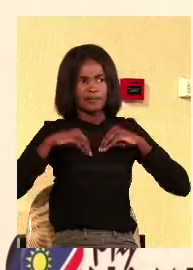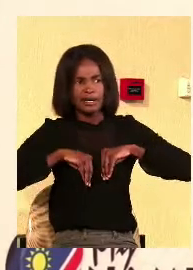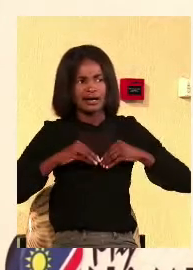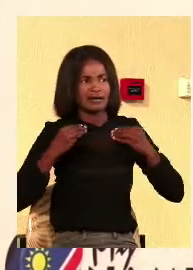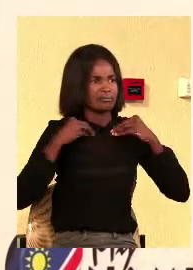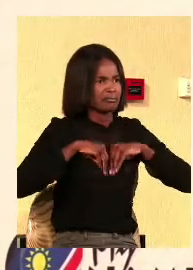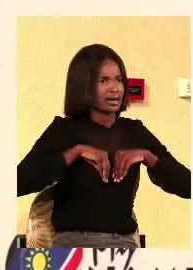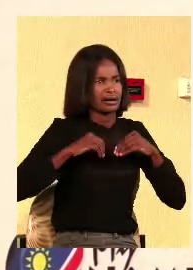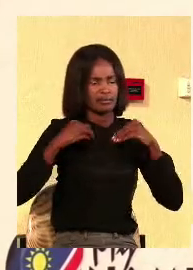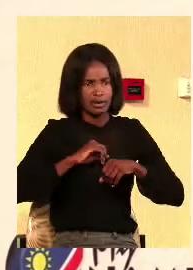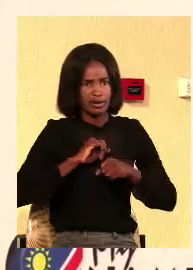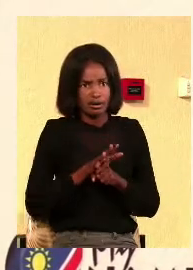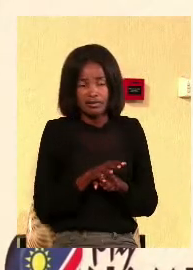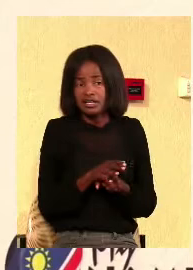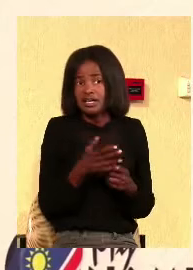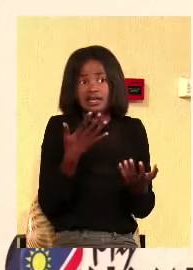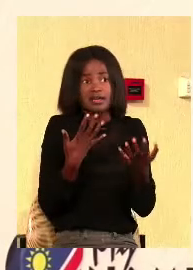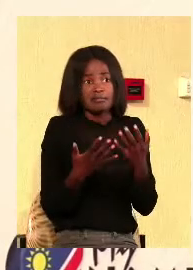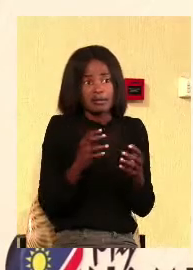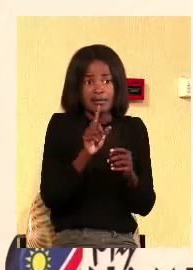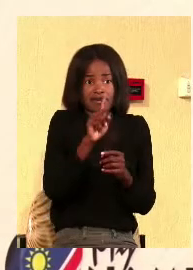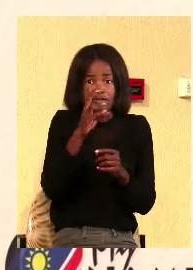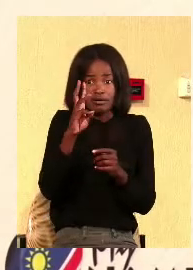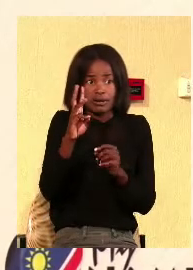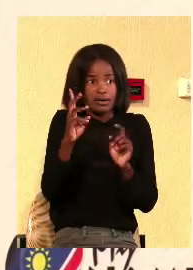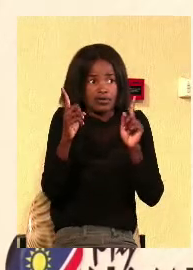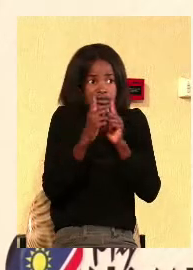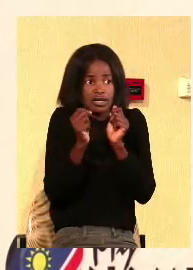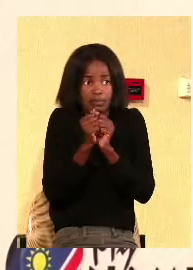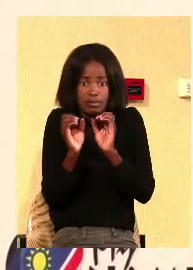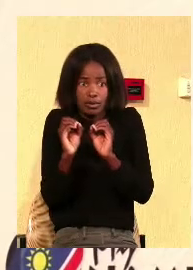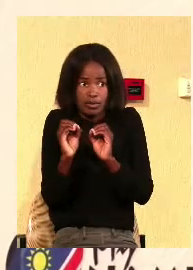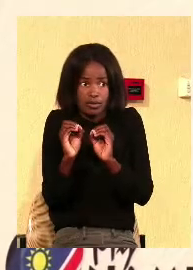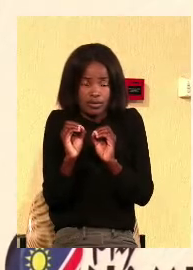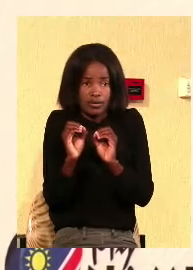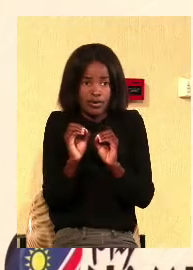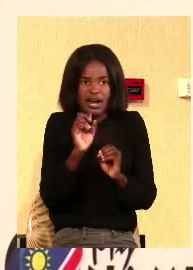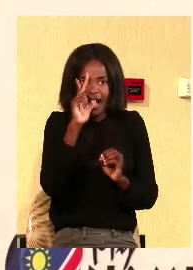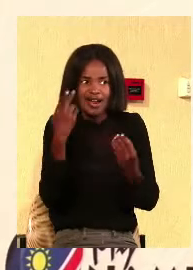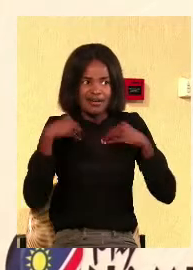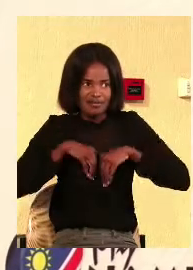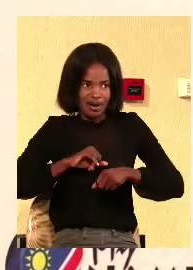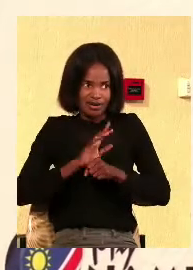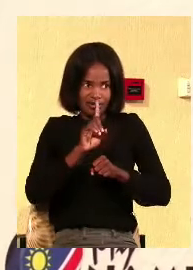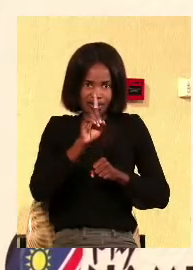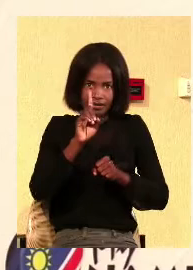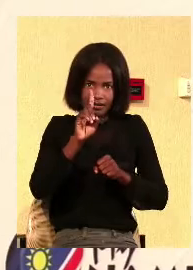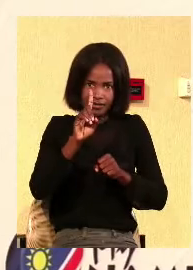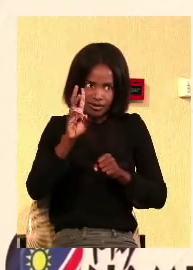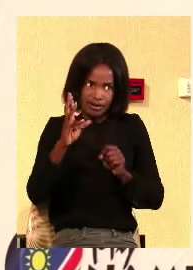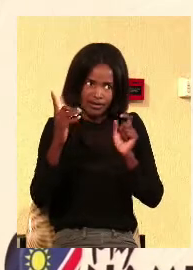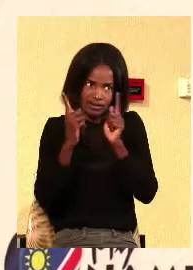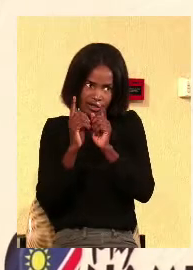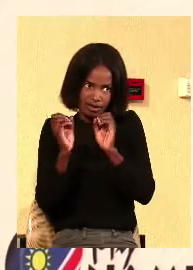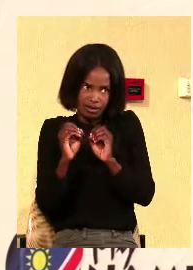to those imported and clusters that we already know, and then we reach a situation and description and conclusion that we have community